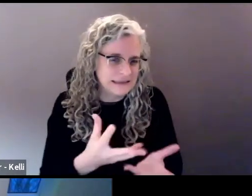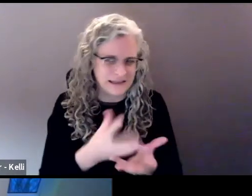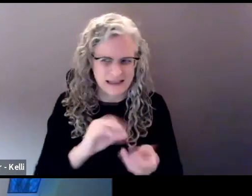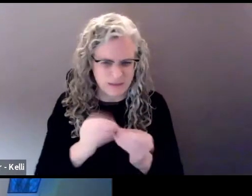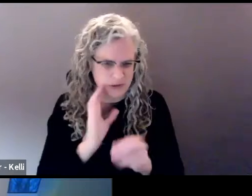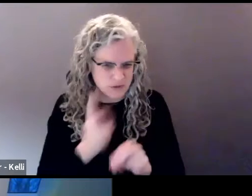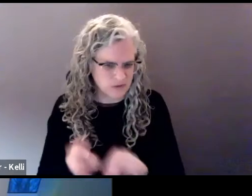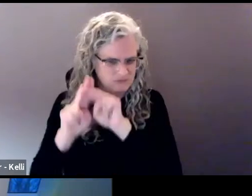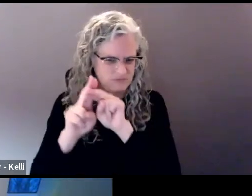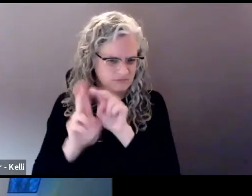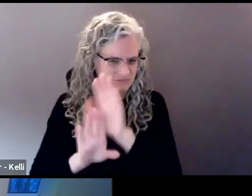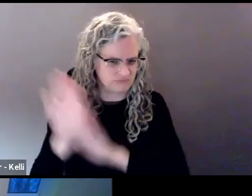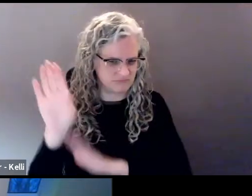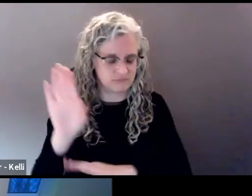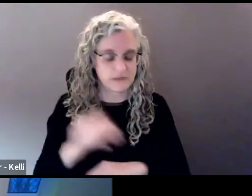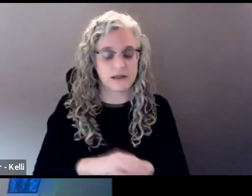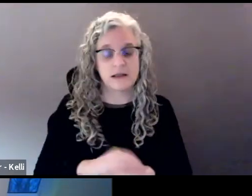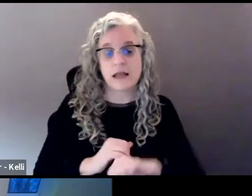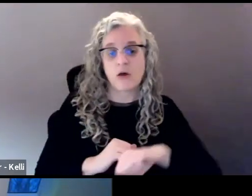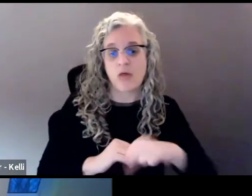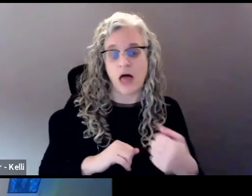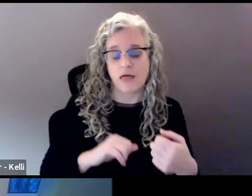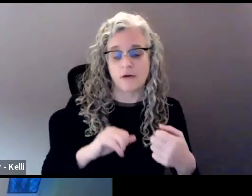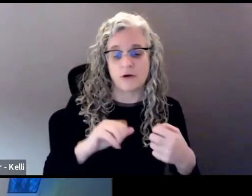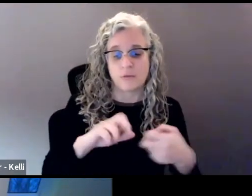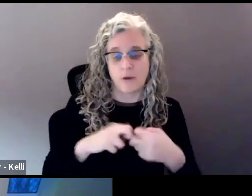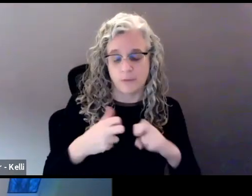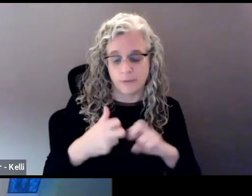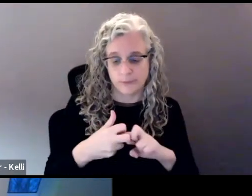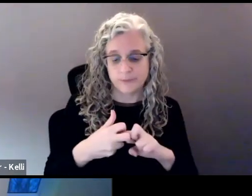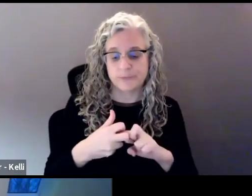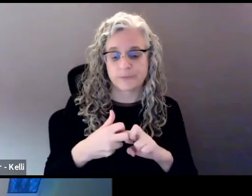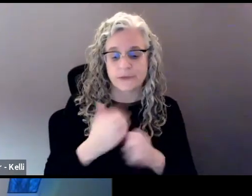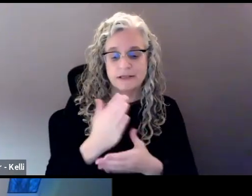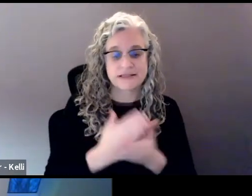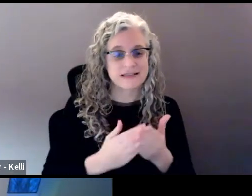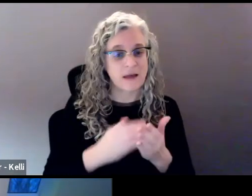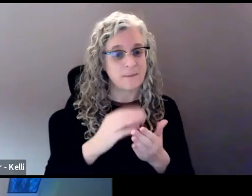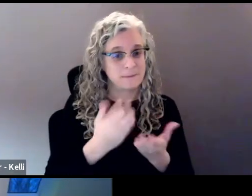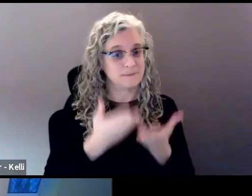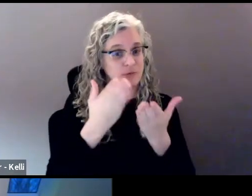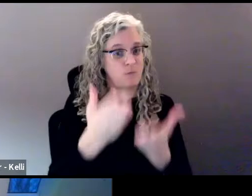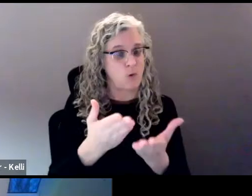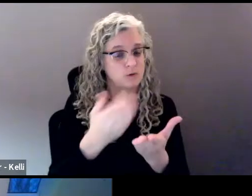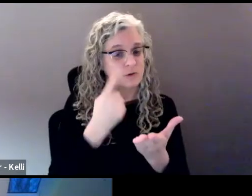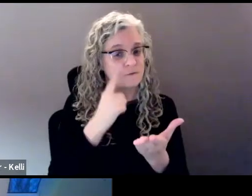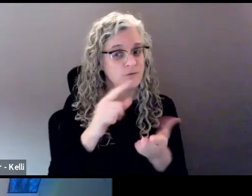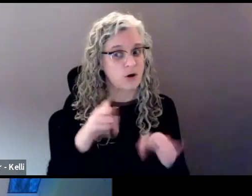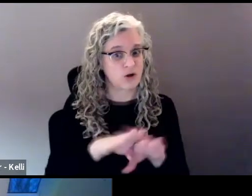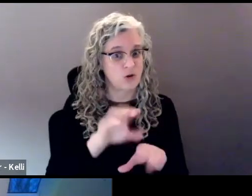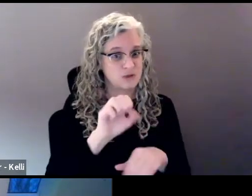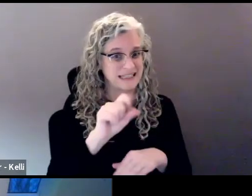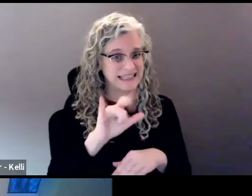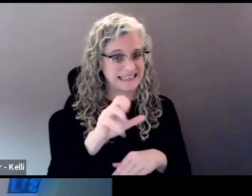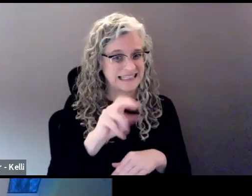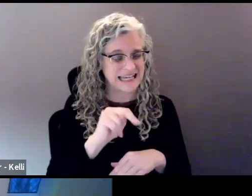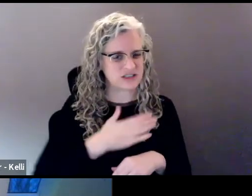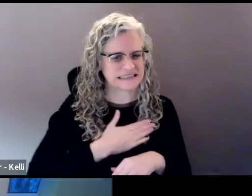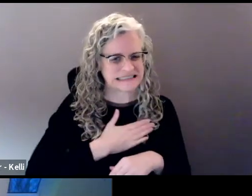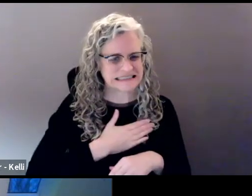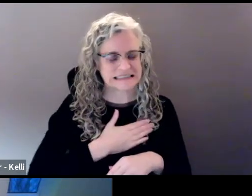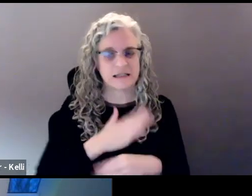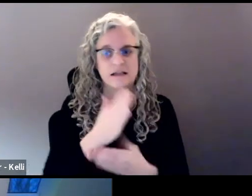The other issue I do have is regarding some of these metro stations that are proposed to be closed, especially ones that are in